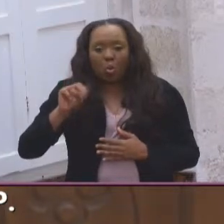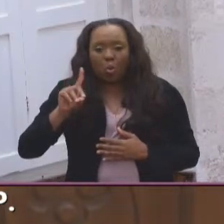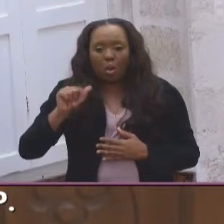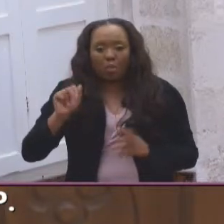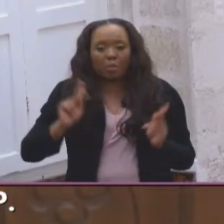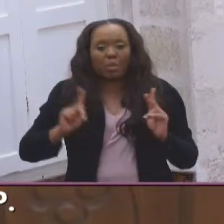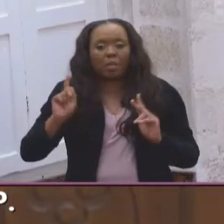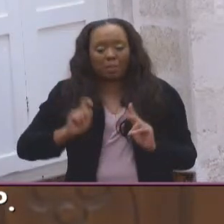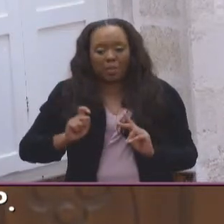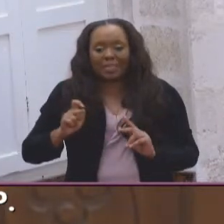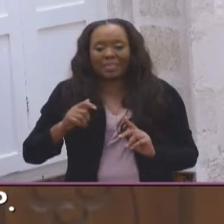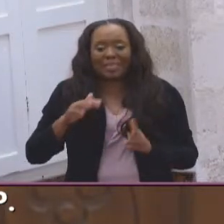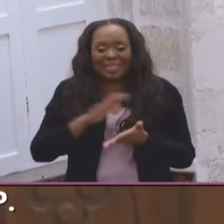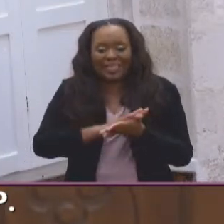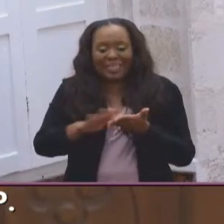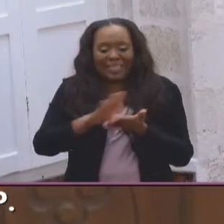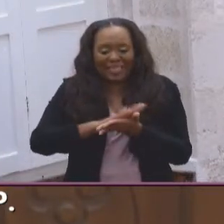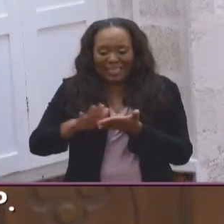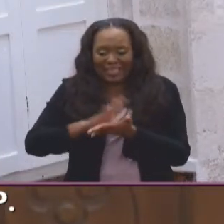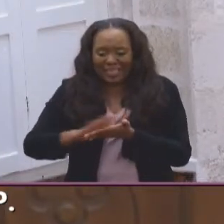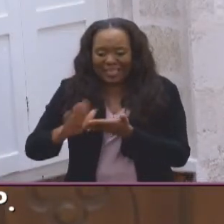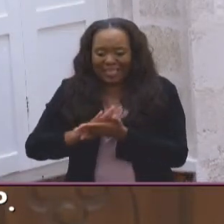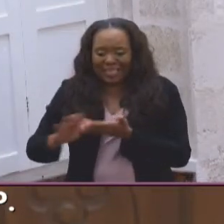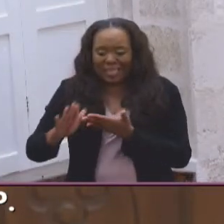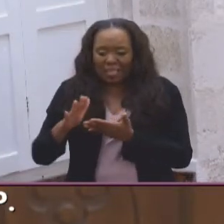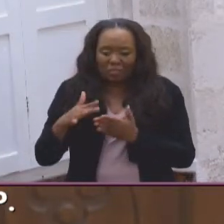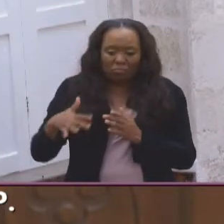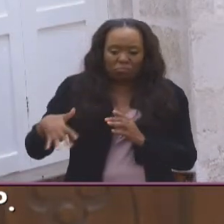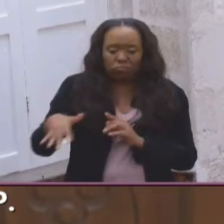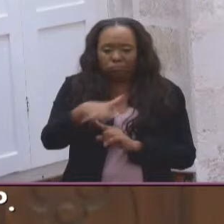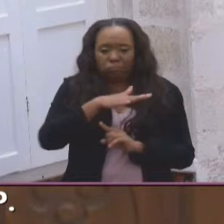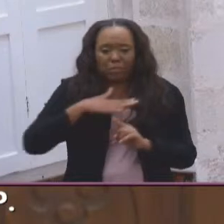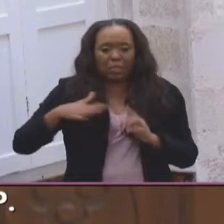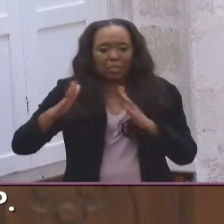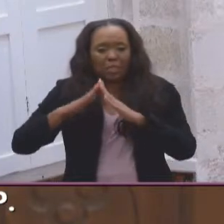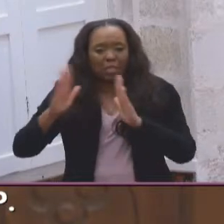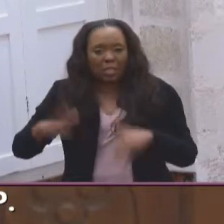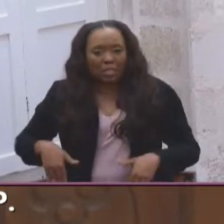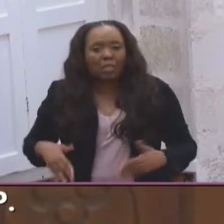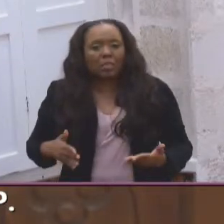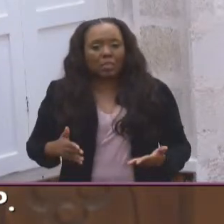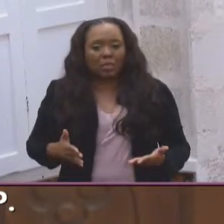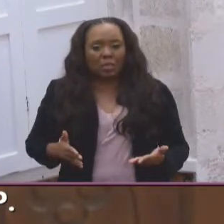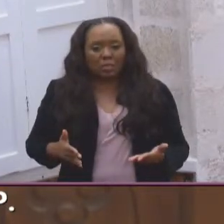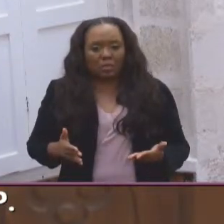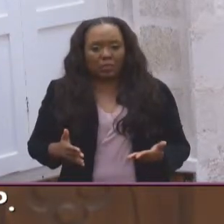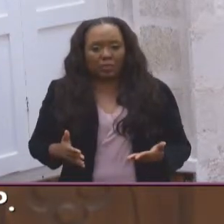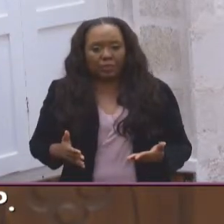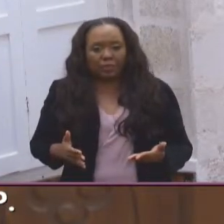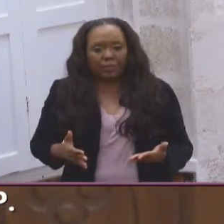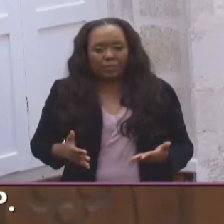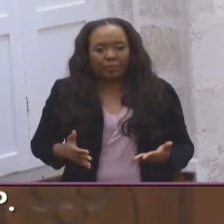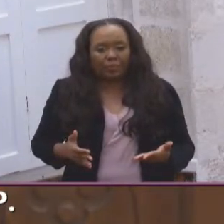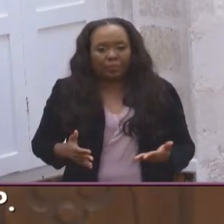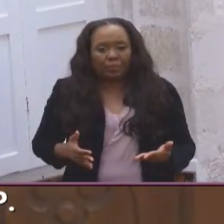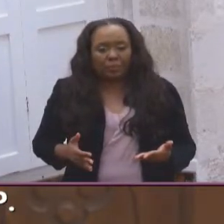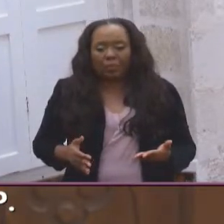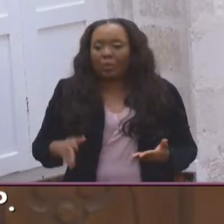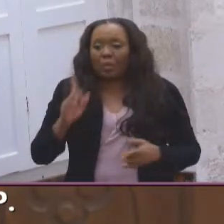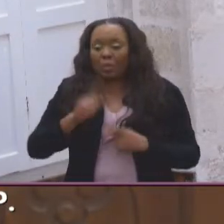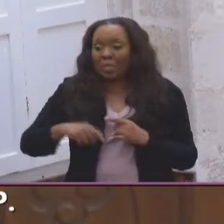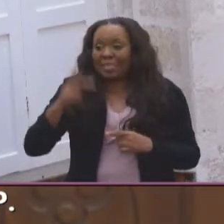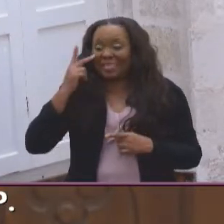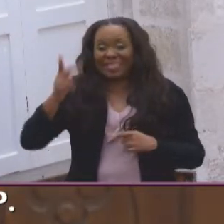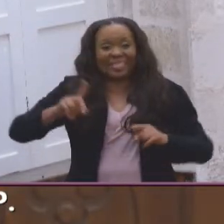house. And you can see, when you fly into Kigali, you can see the difference that this has made.